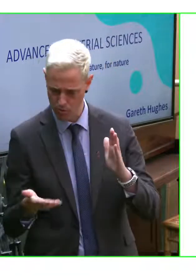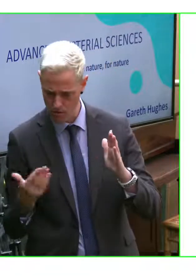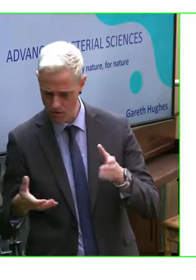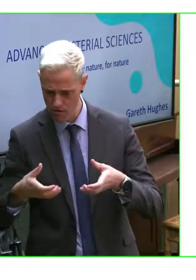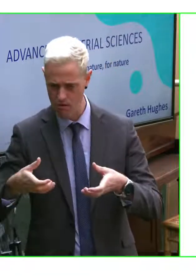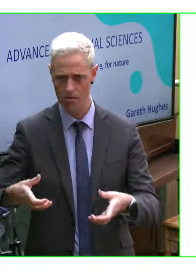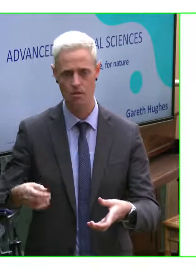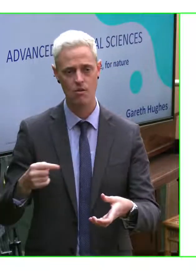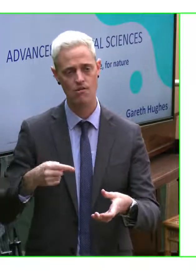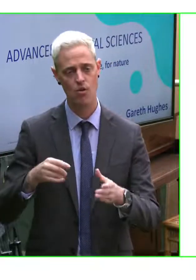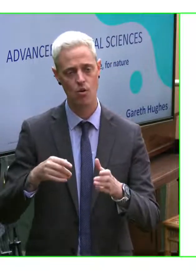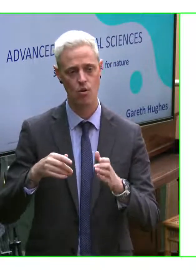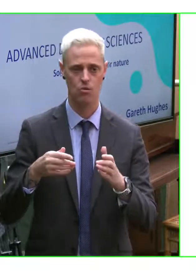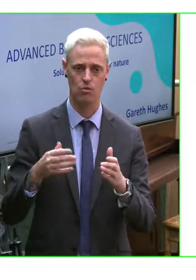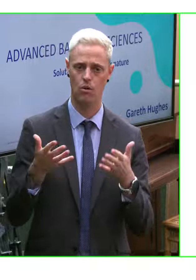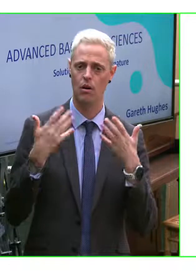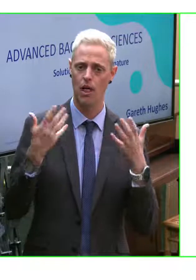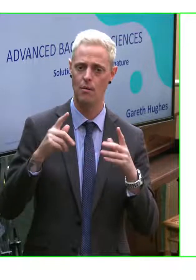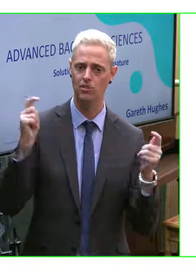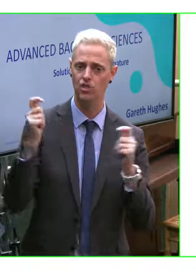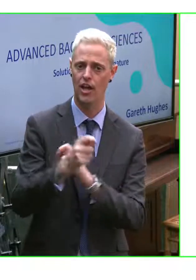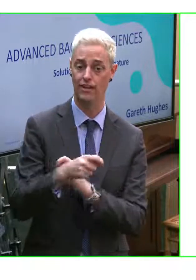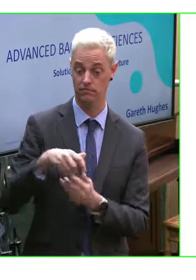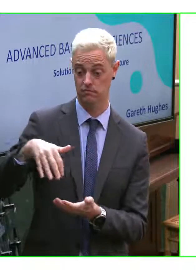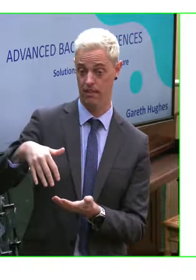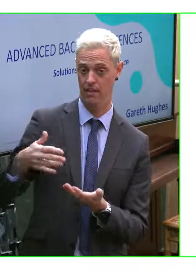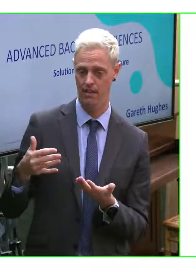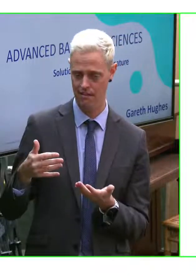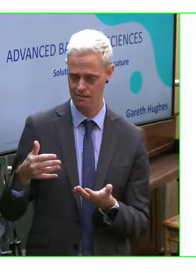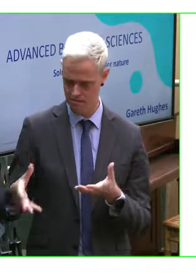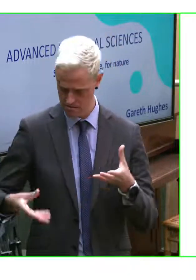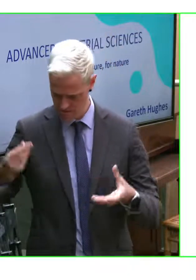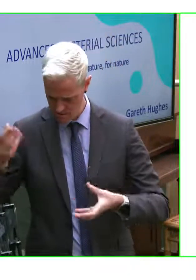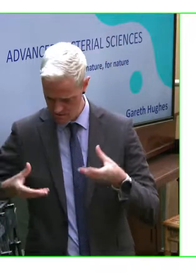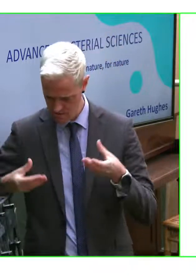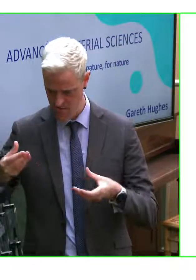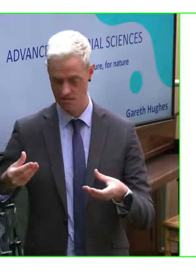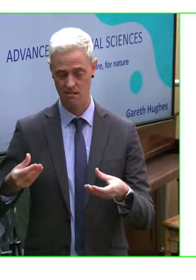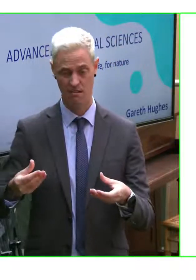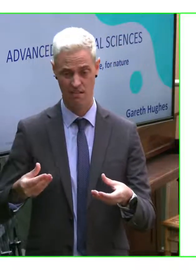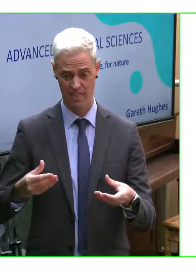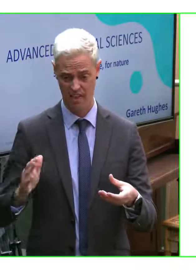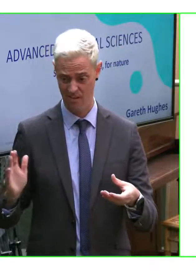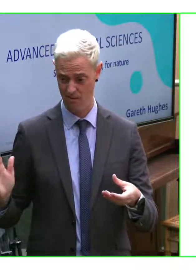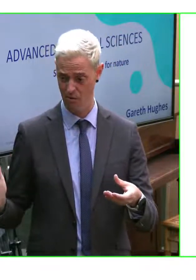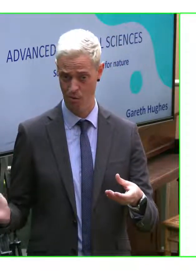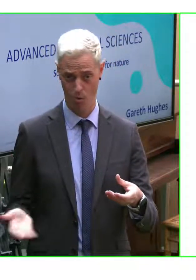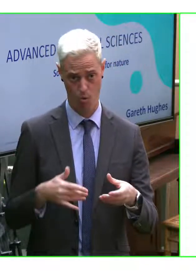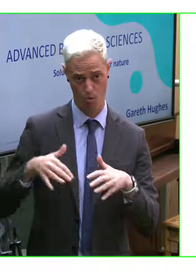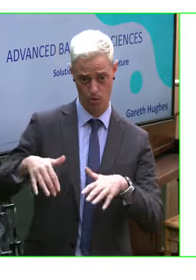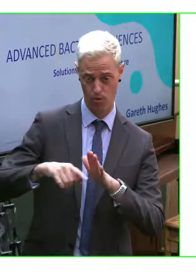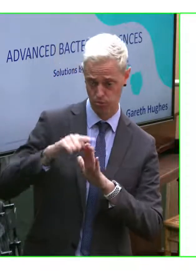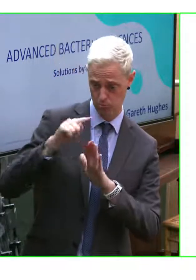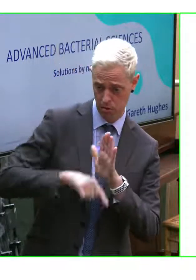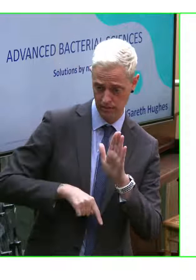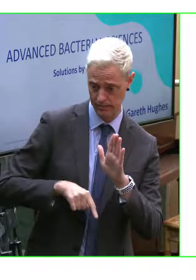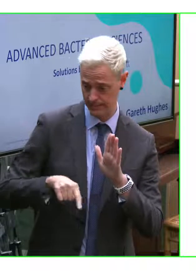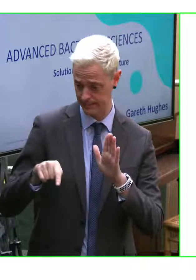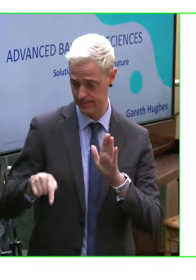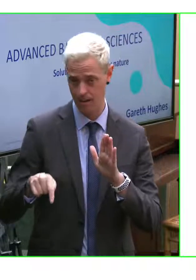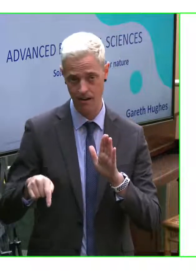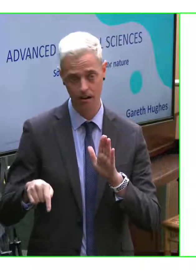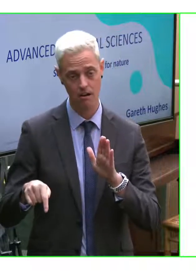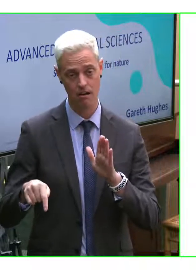for Climate Change Capital, the predecessor to that. And you could take nearly all of the narrative and policy stuff